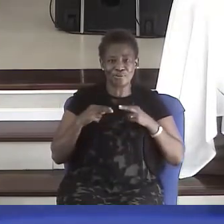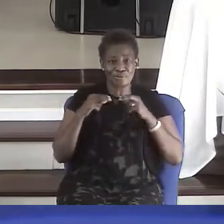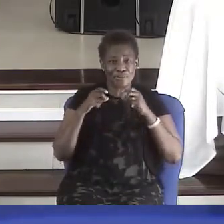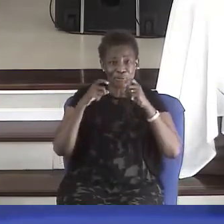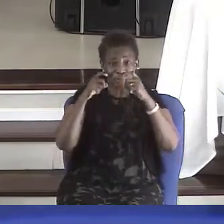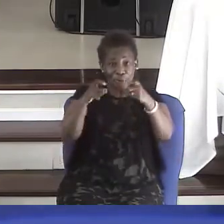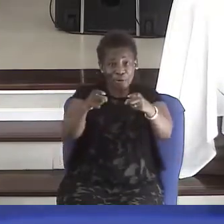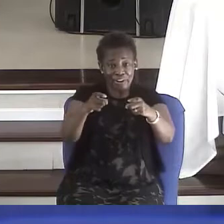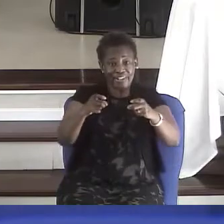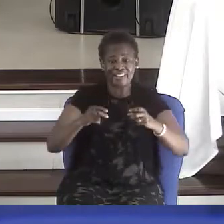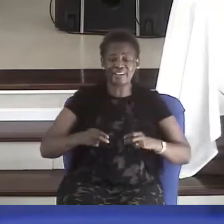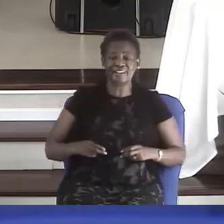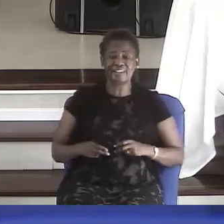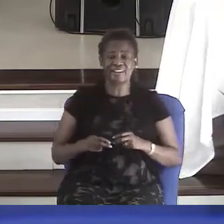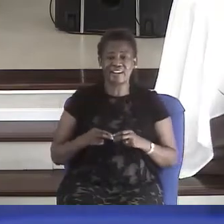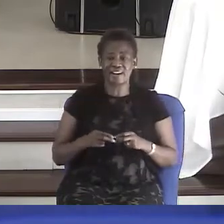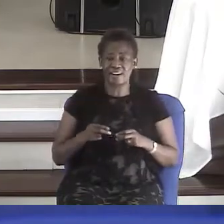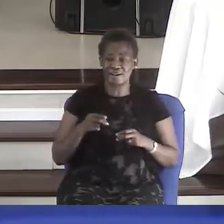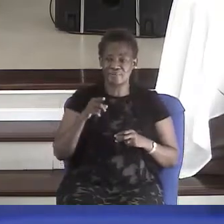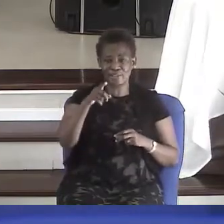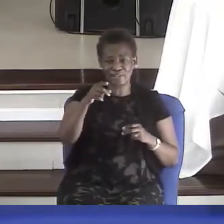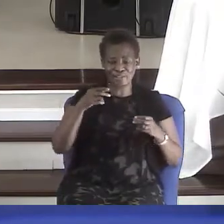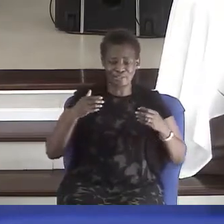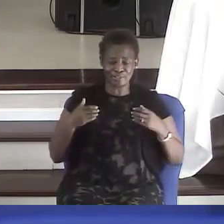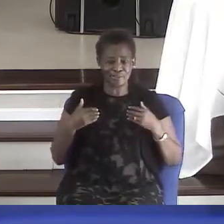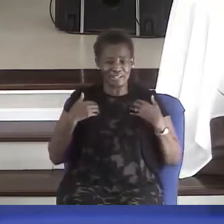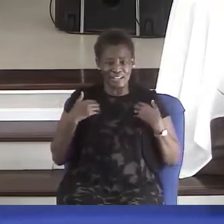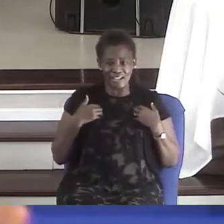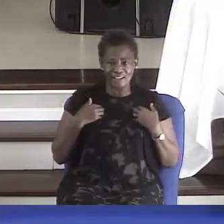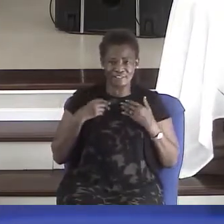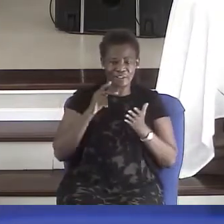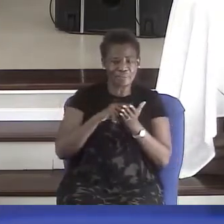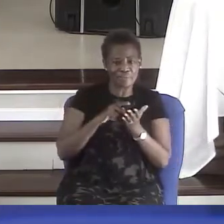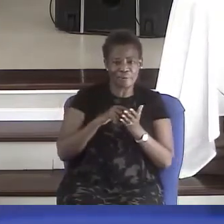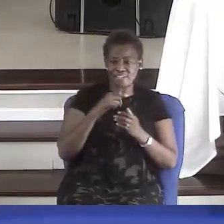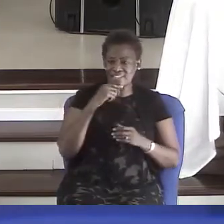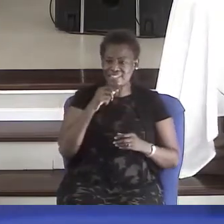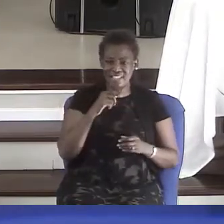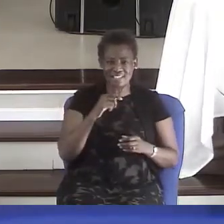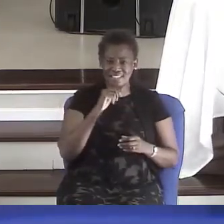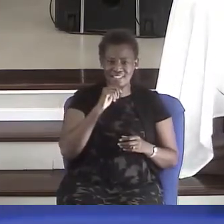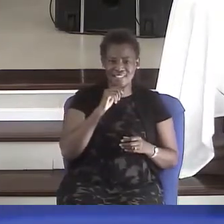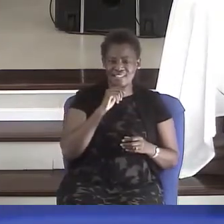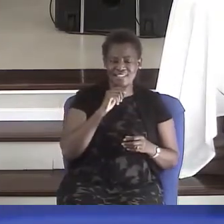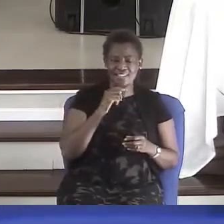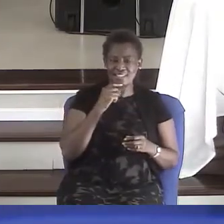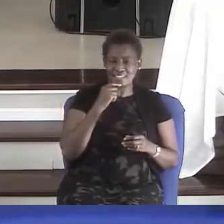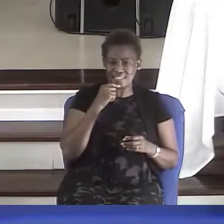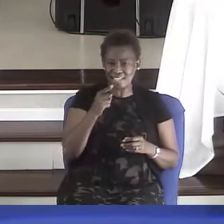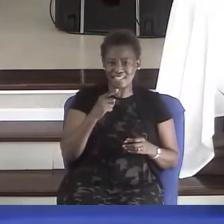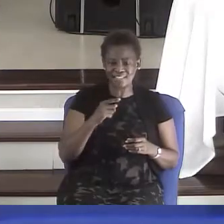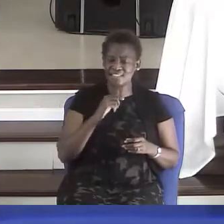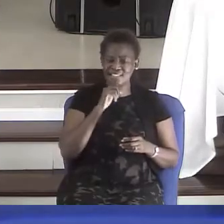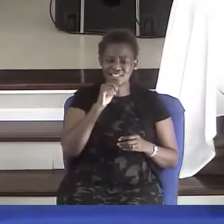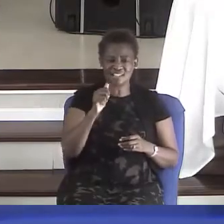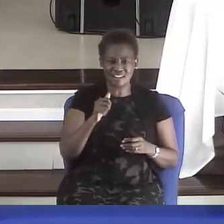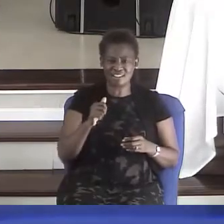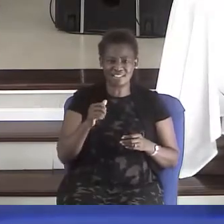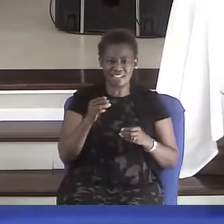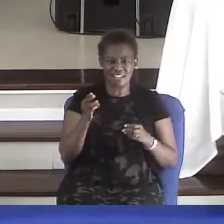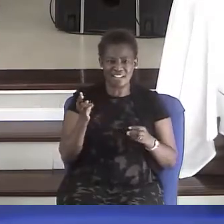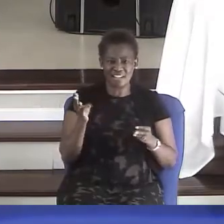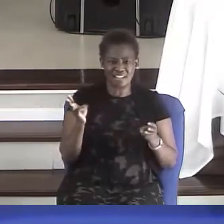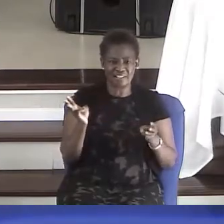vain. Paul would say it's not without effect. Same thing it means, not in vain. And so, brothers and